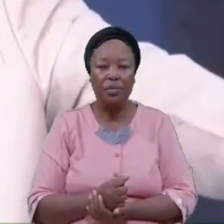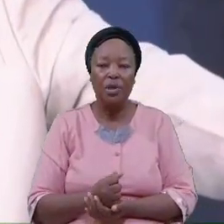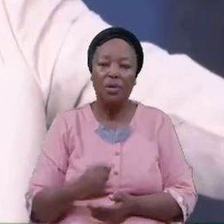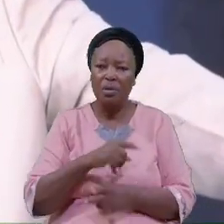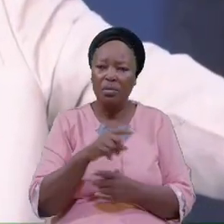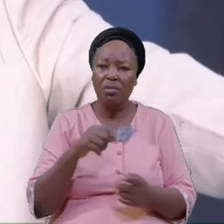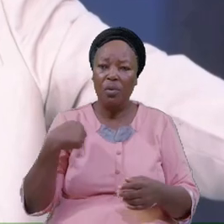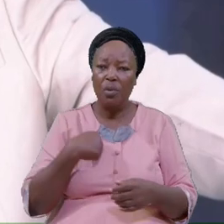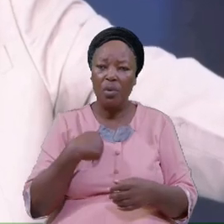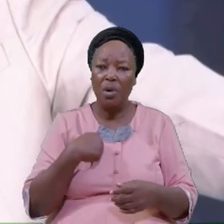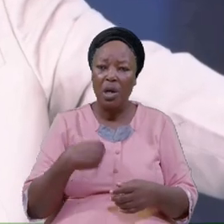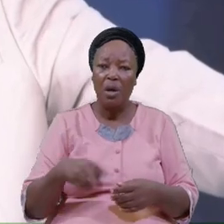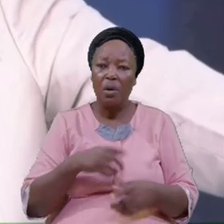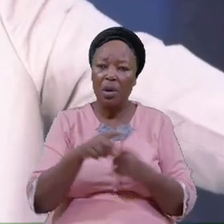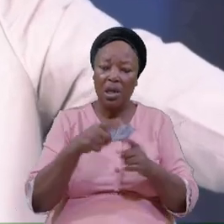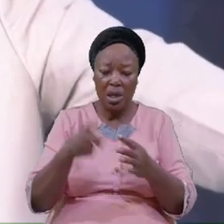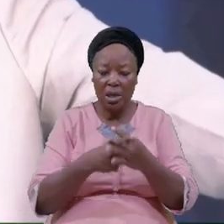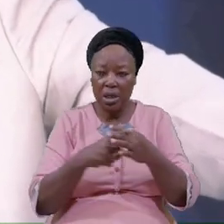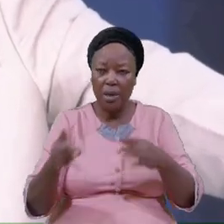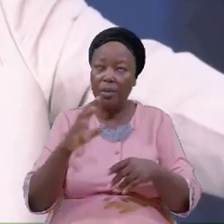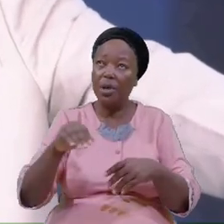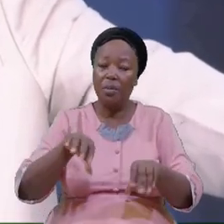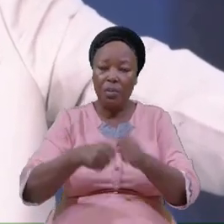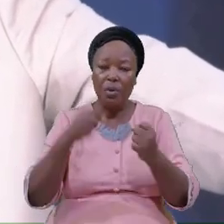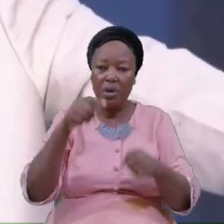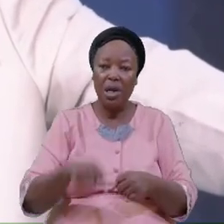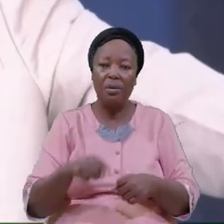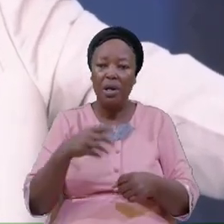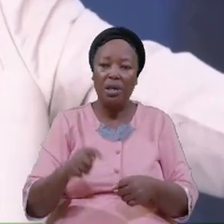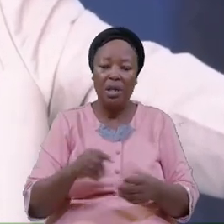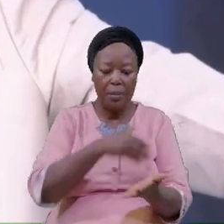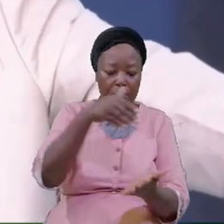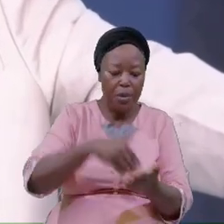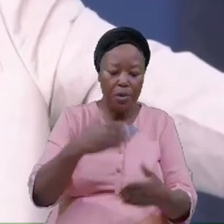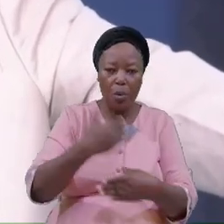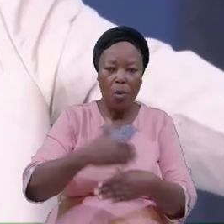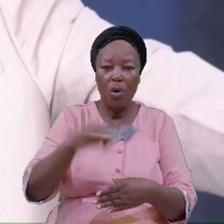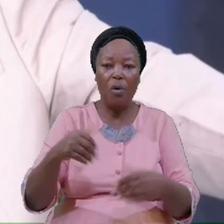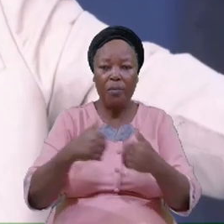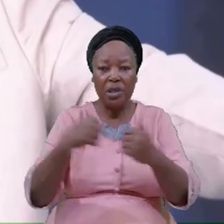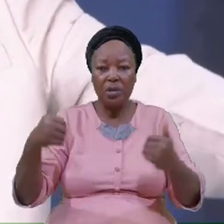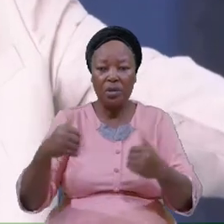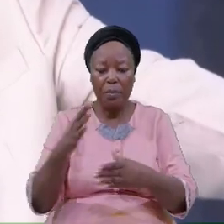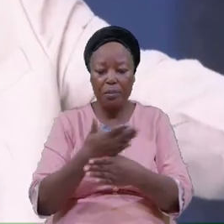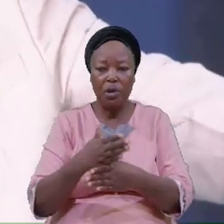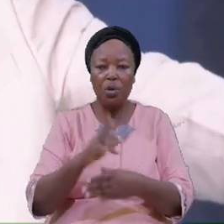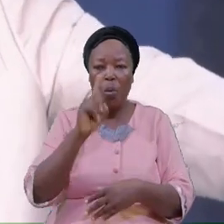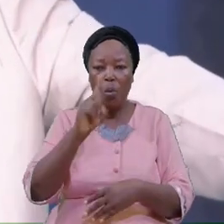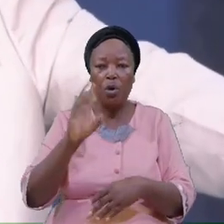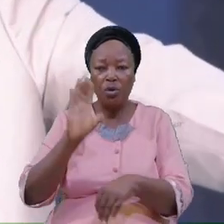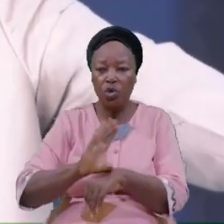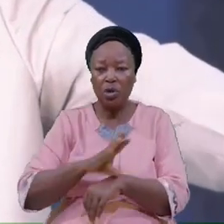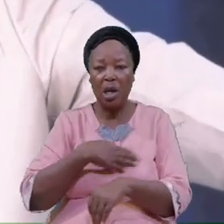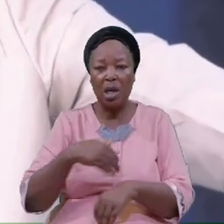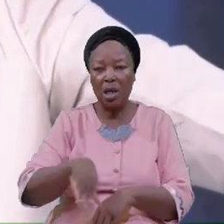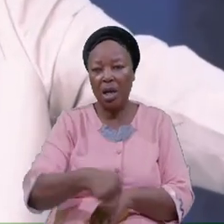broke down the middle wall of partition between one church and the other. Quand il